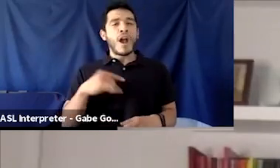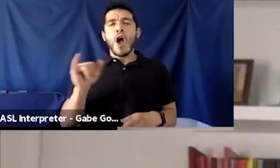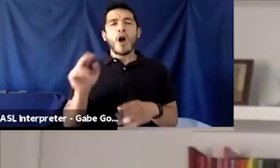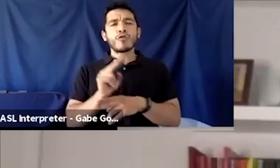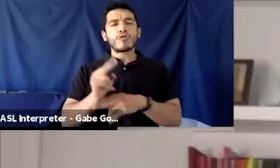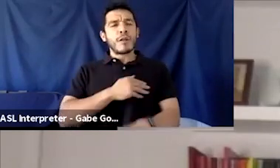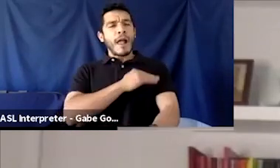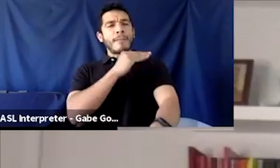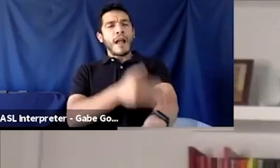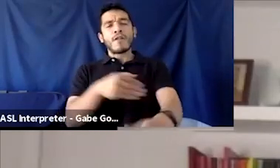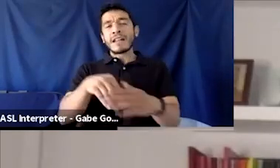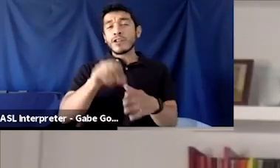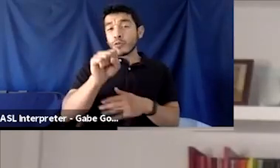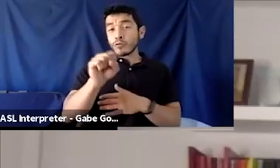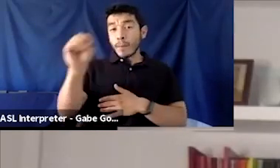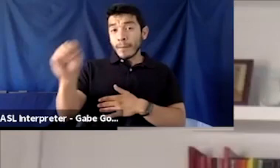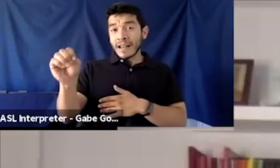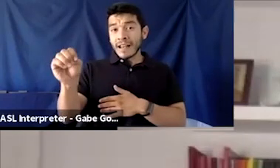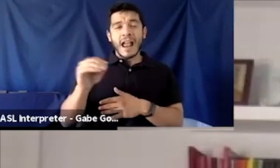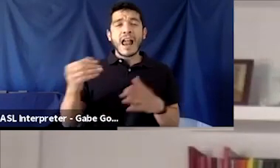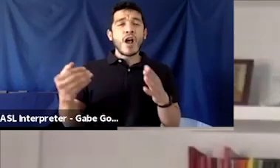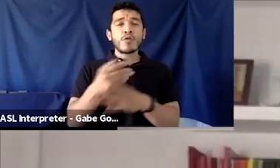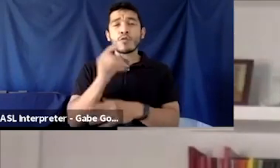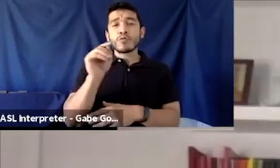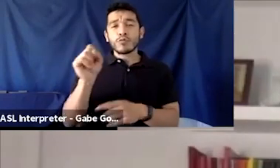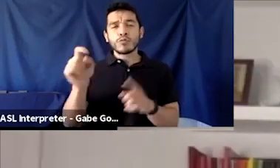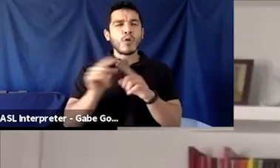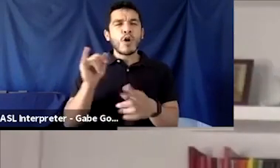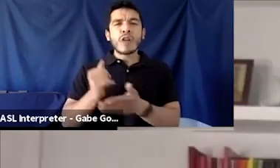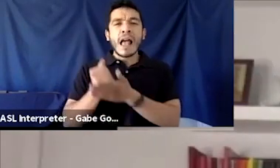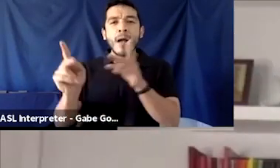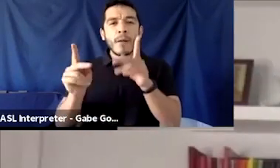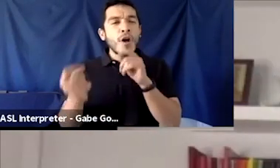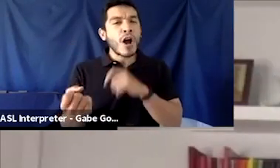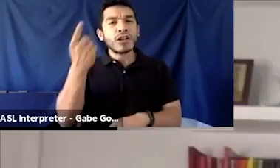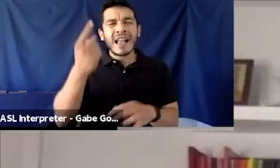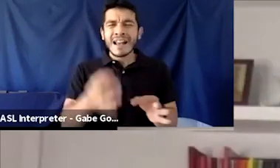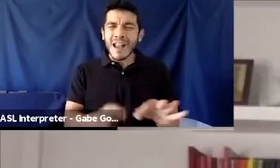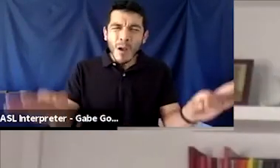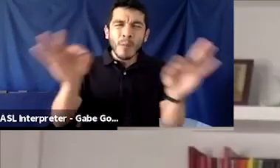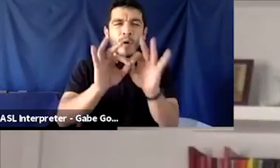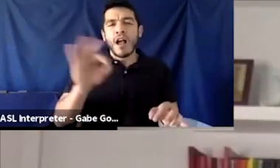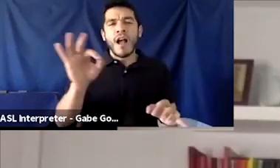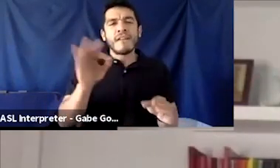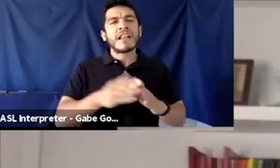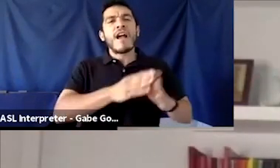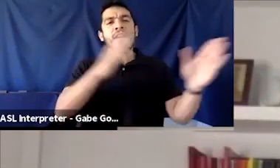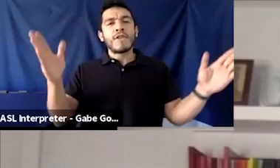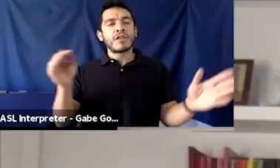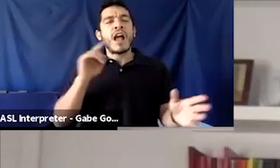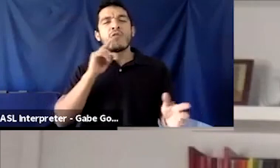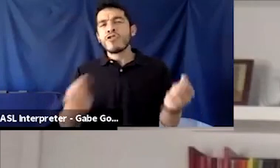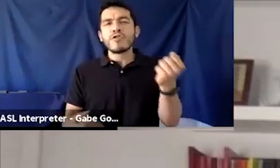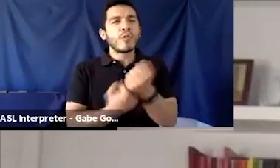tool, especially for someone who's in Gen Z, to help other people understand the importance of diversity and promote the idea that Black girl stories need to